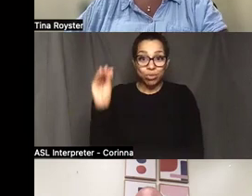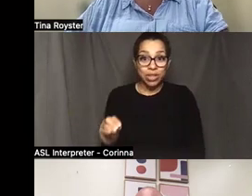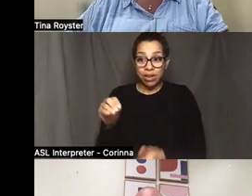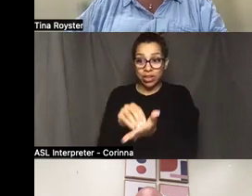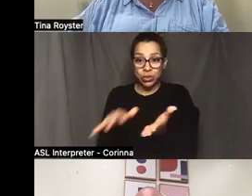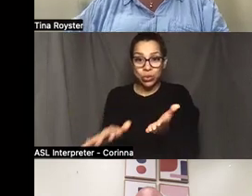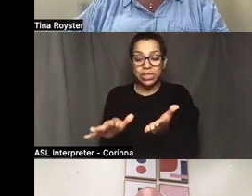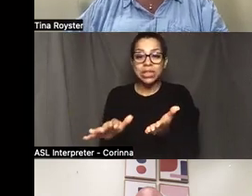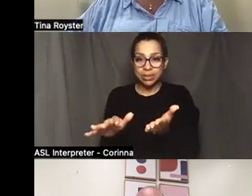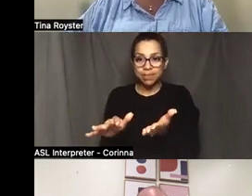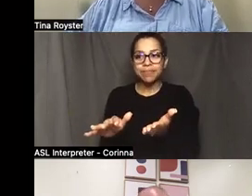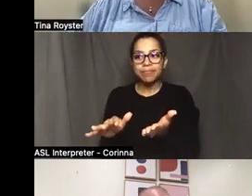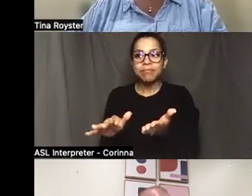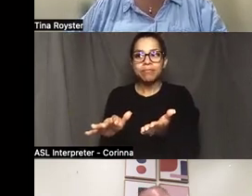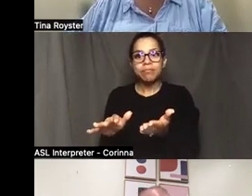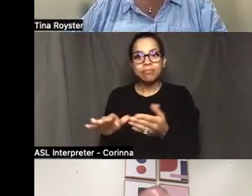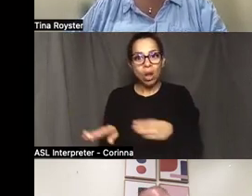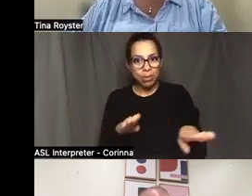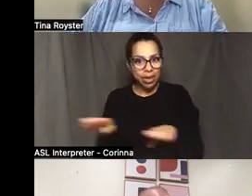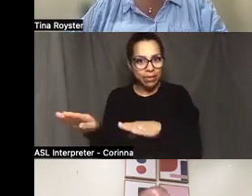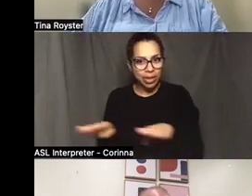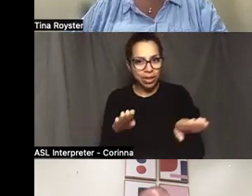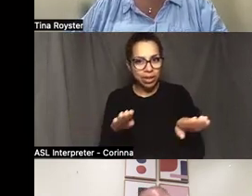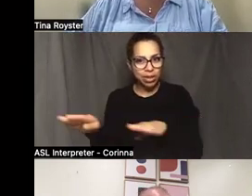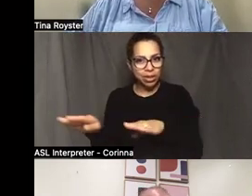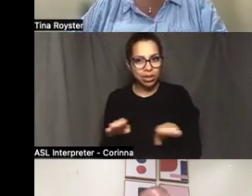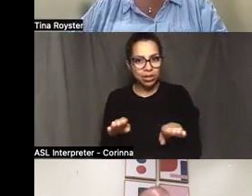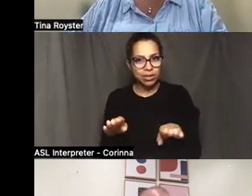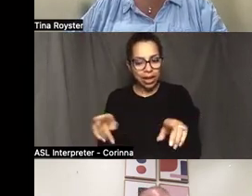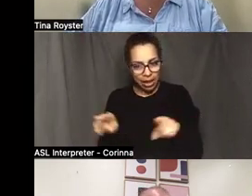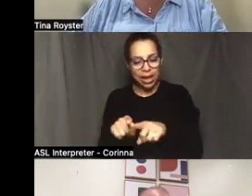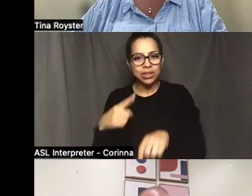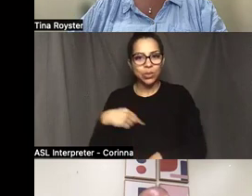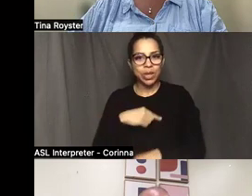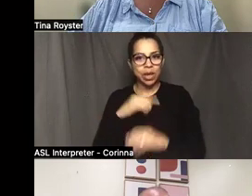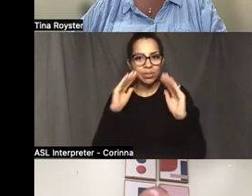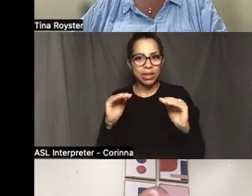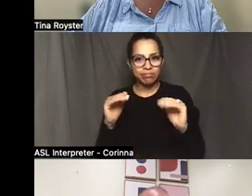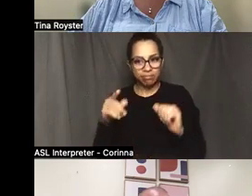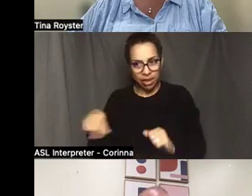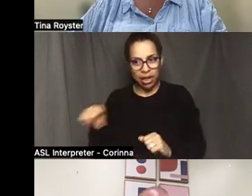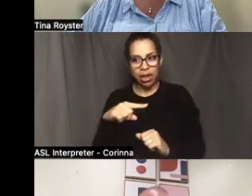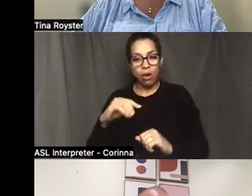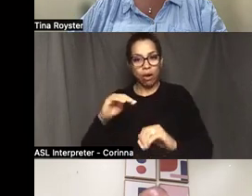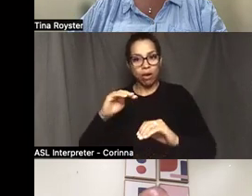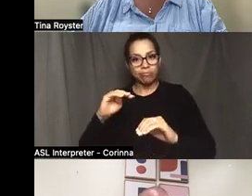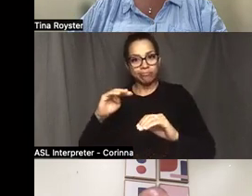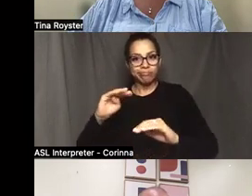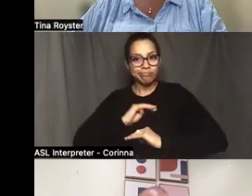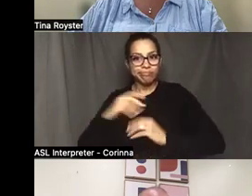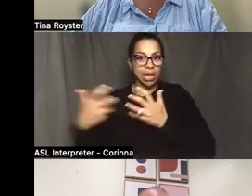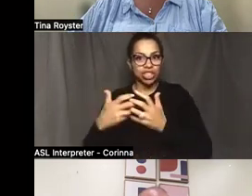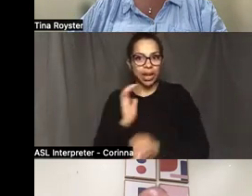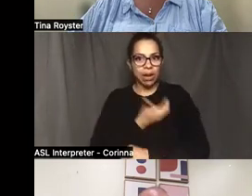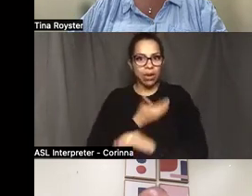students are behaving as we expect them to be and are meeting expectations, which is in line with